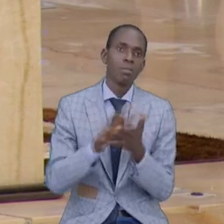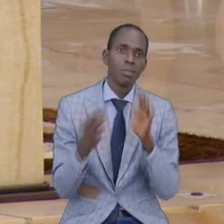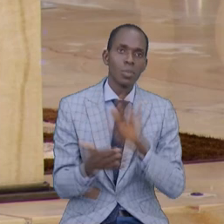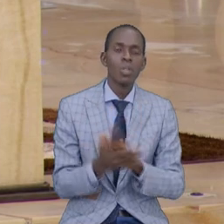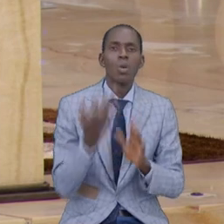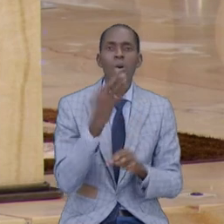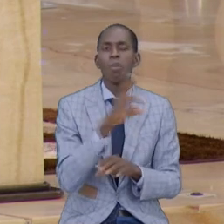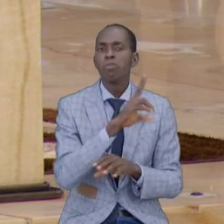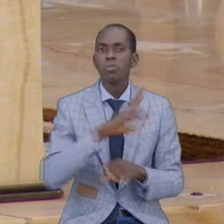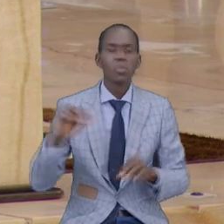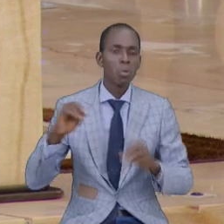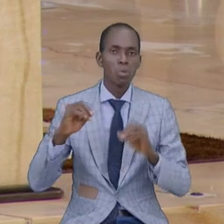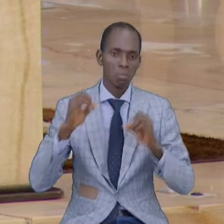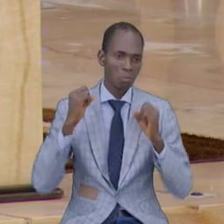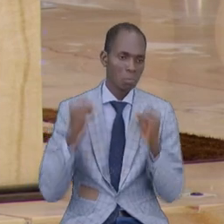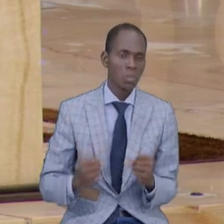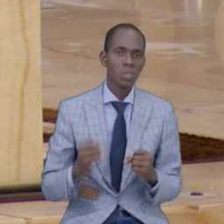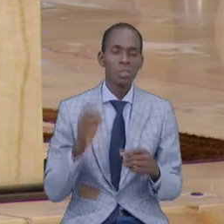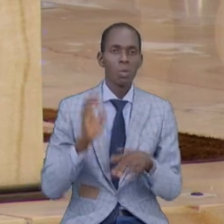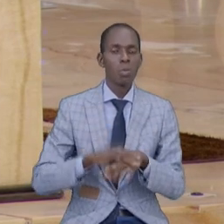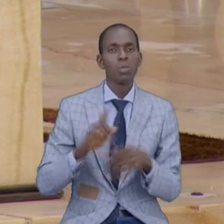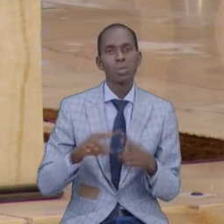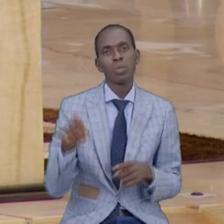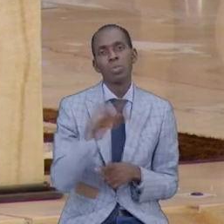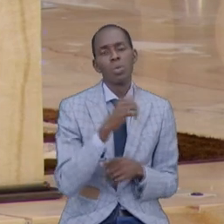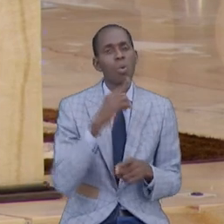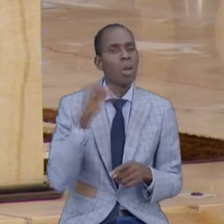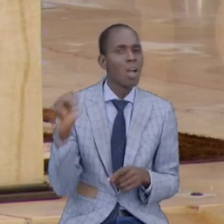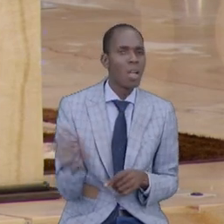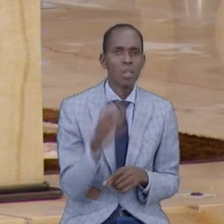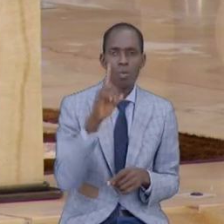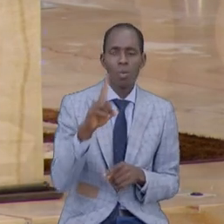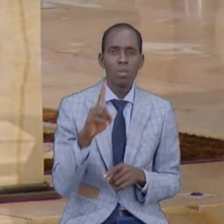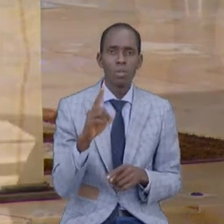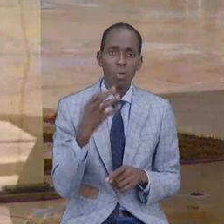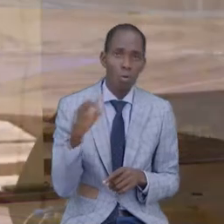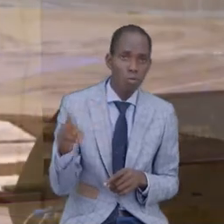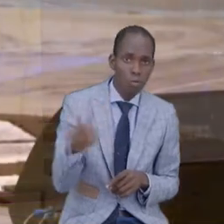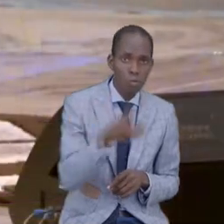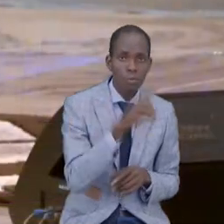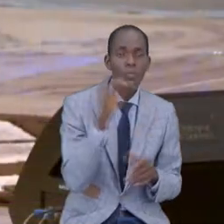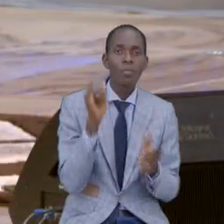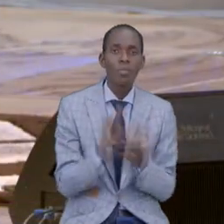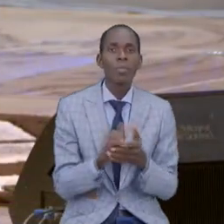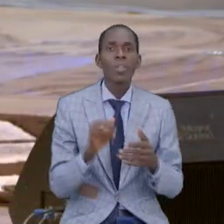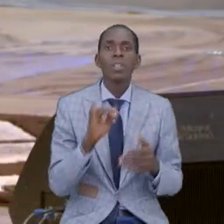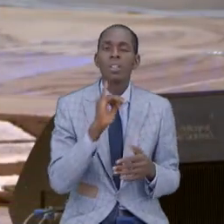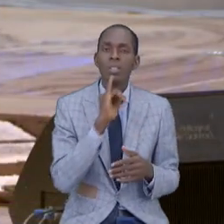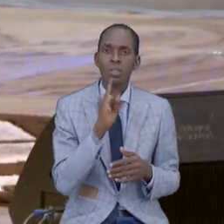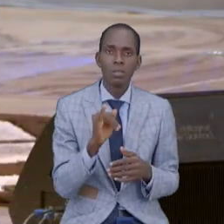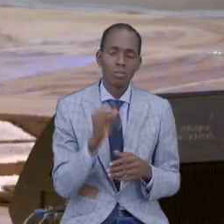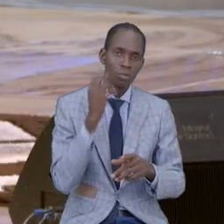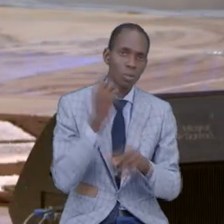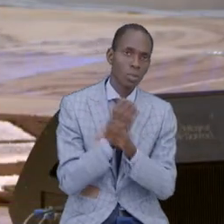no effect unto you. Whosoever of you are justified by the